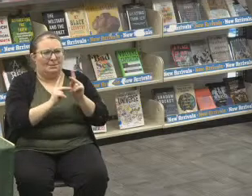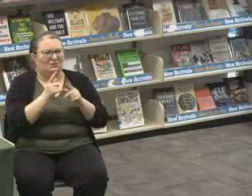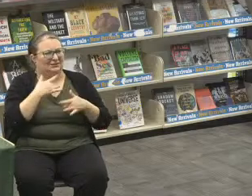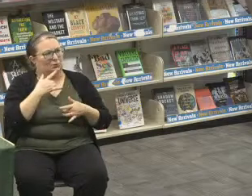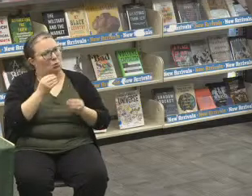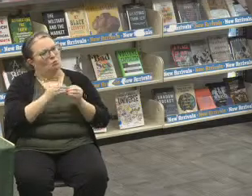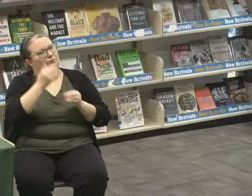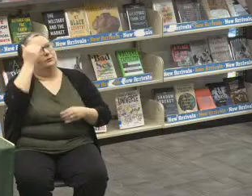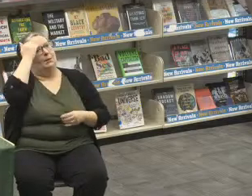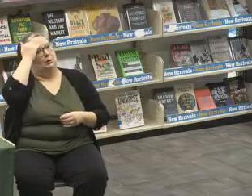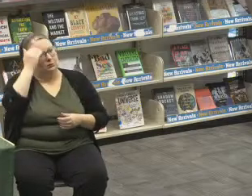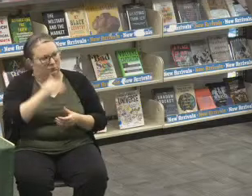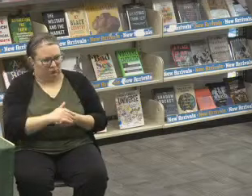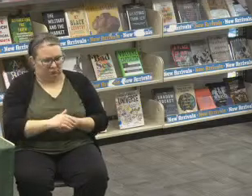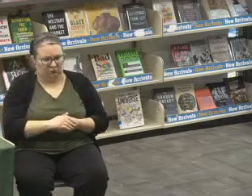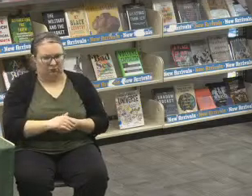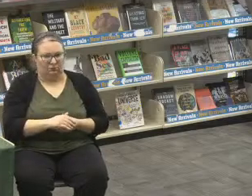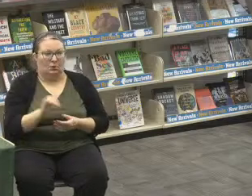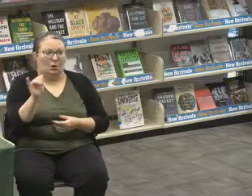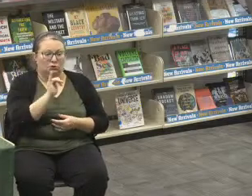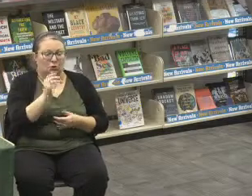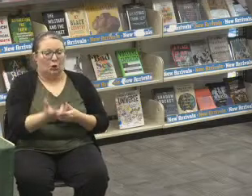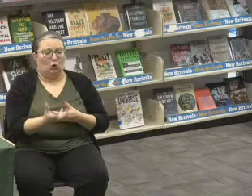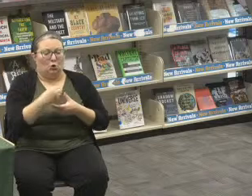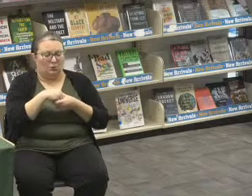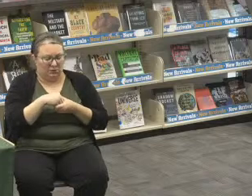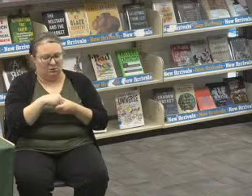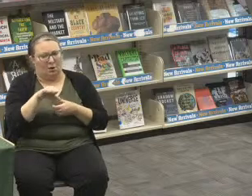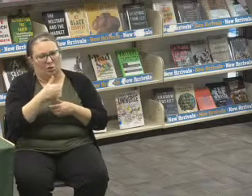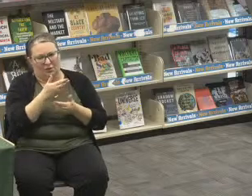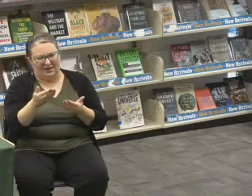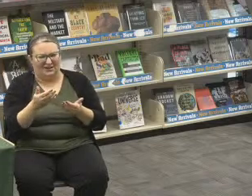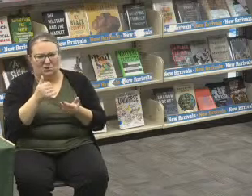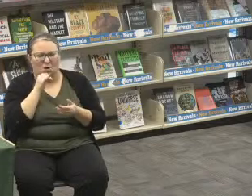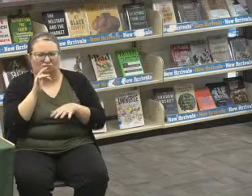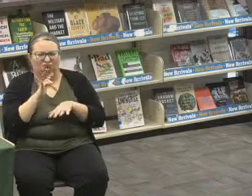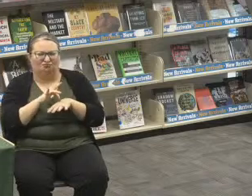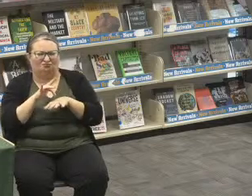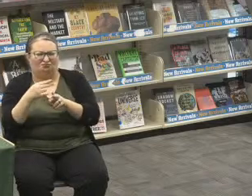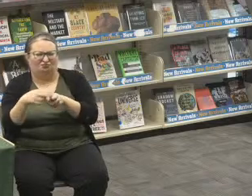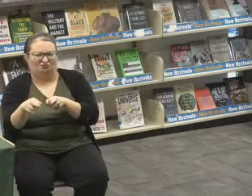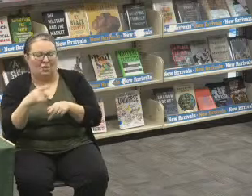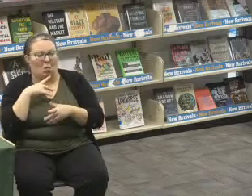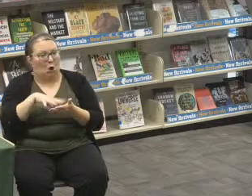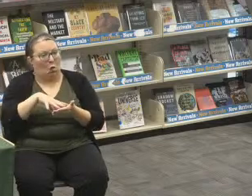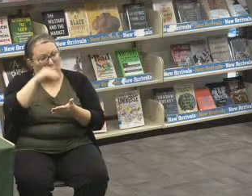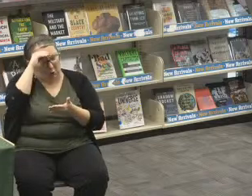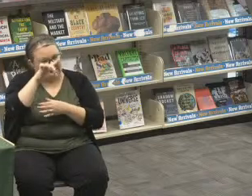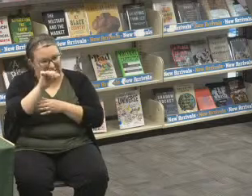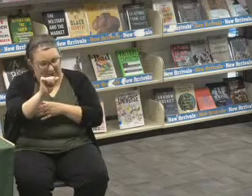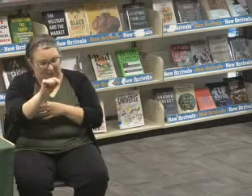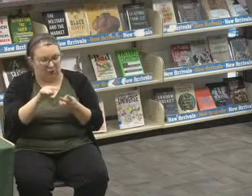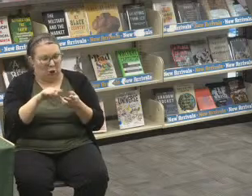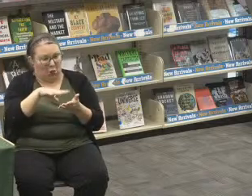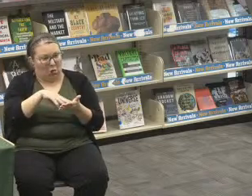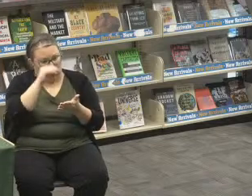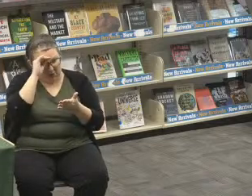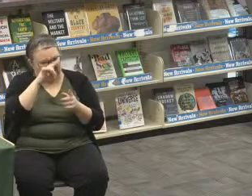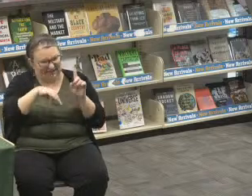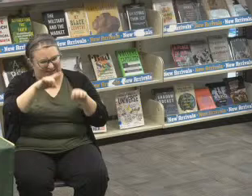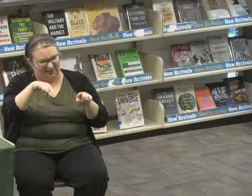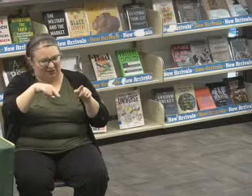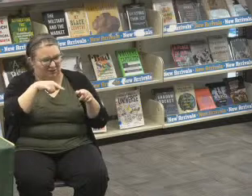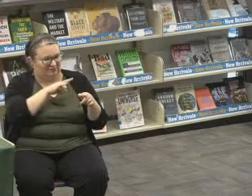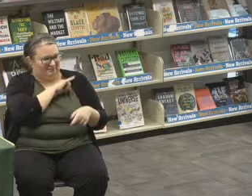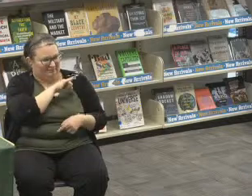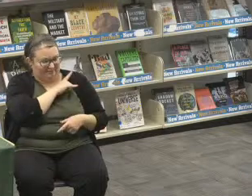with. But it also incorporates a lot of things that we won't spend as much time on today, like learning disabilities and learning differences.